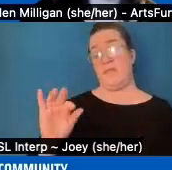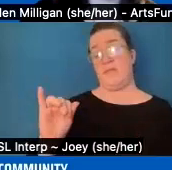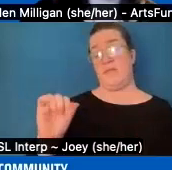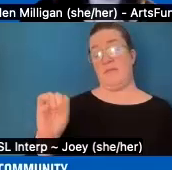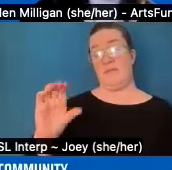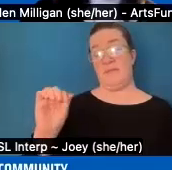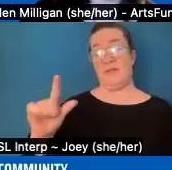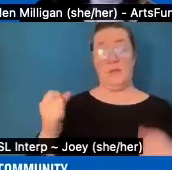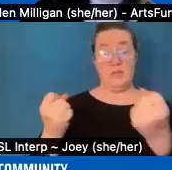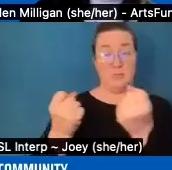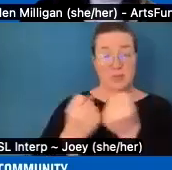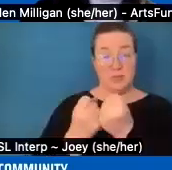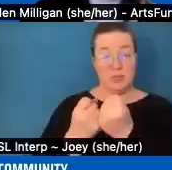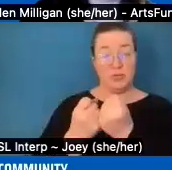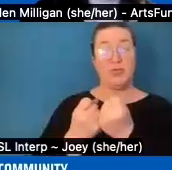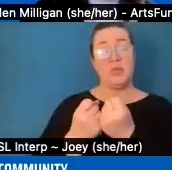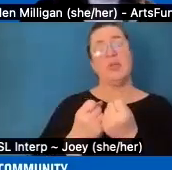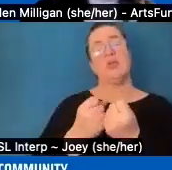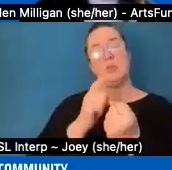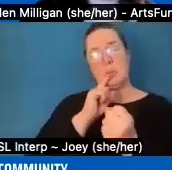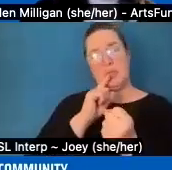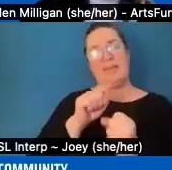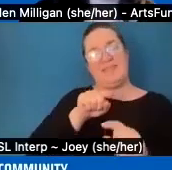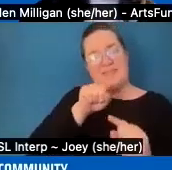your organization, not your fiscal sponsor.